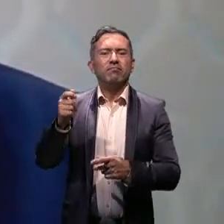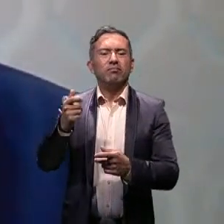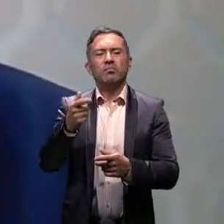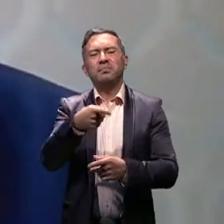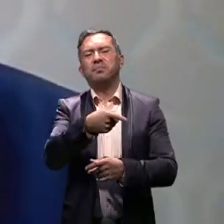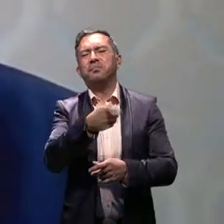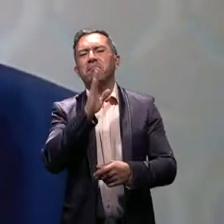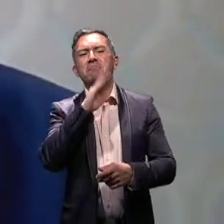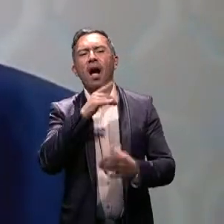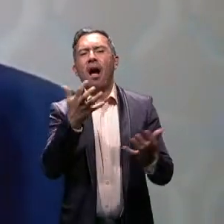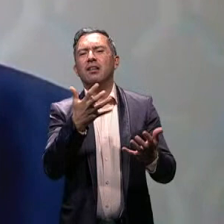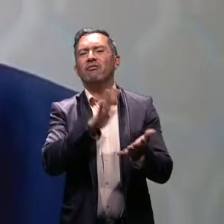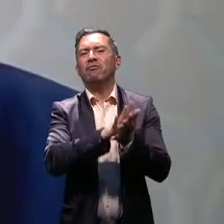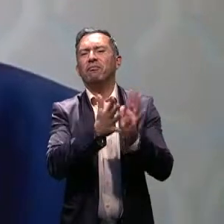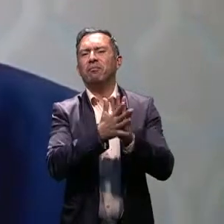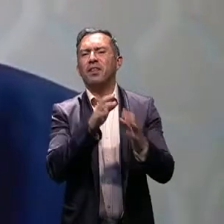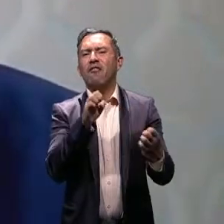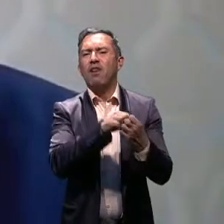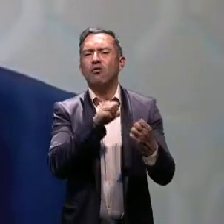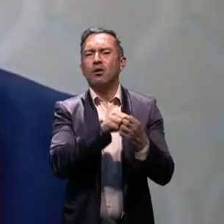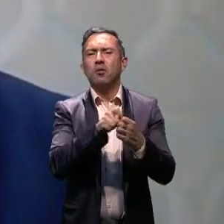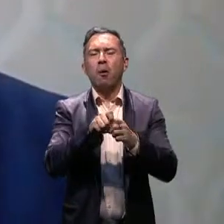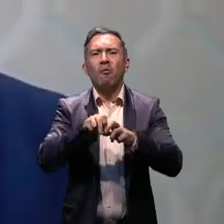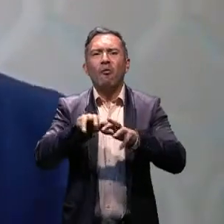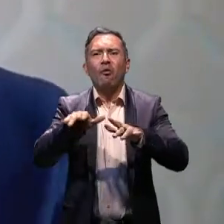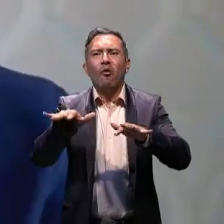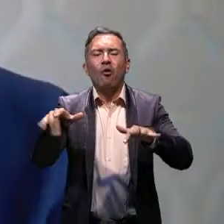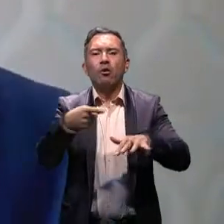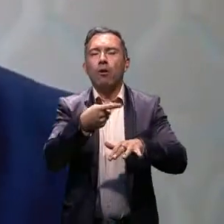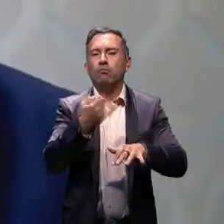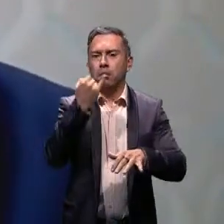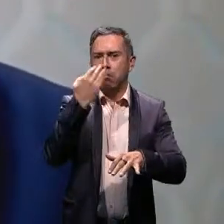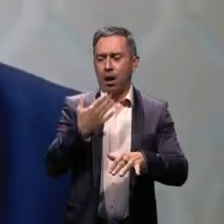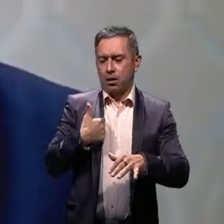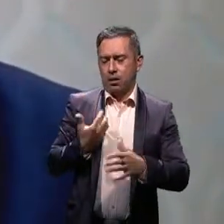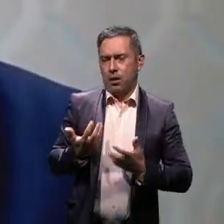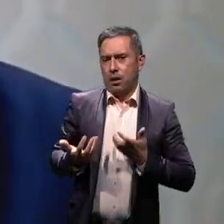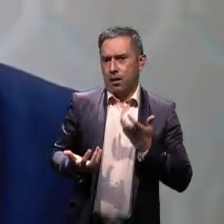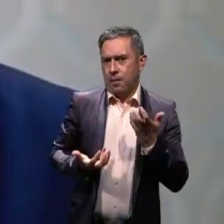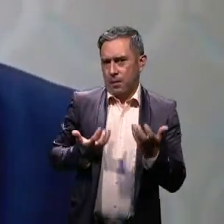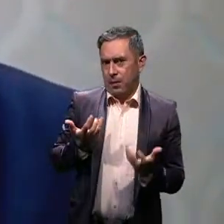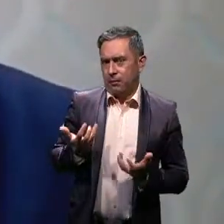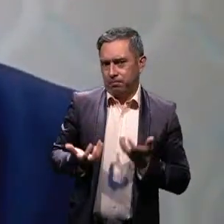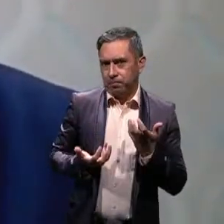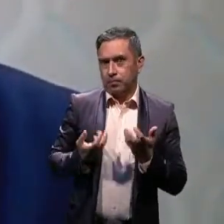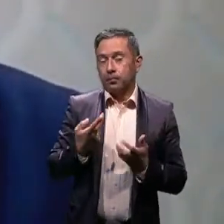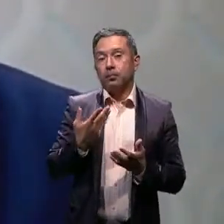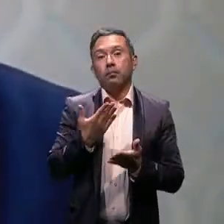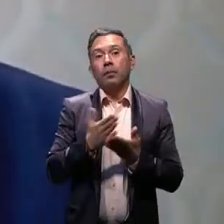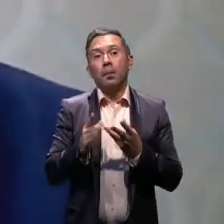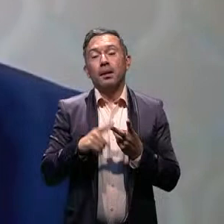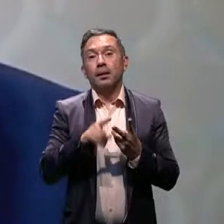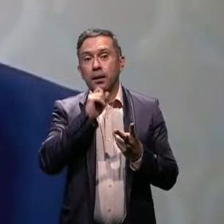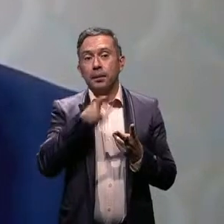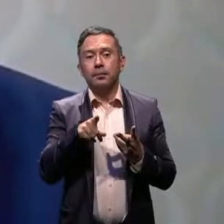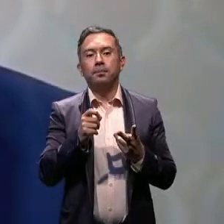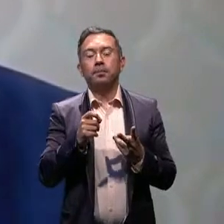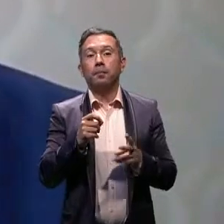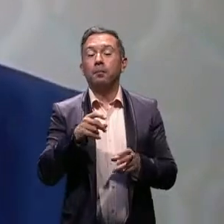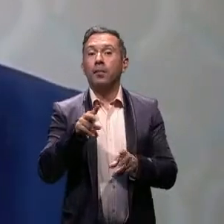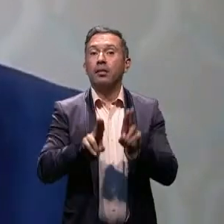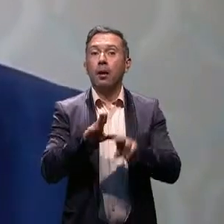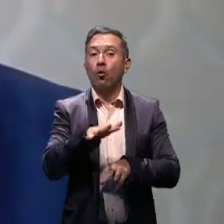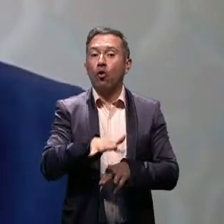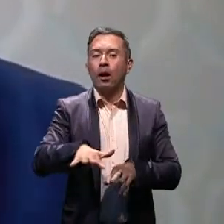have these claims of fraud. But beyond that, they also have to do with an important risk to